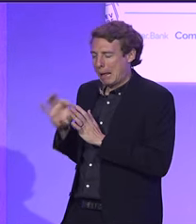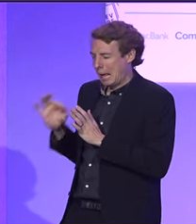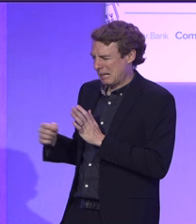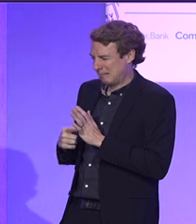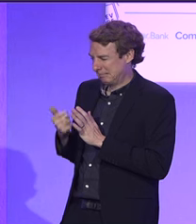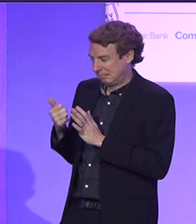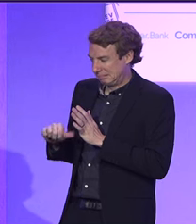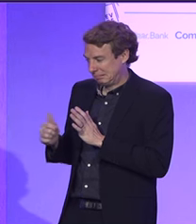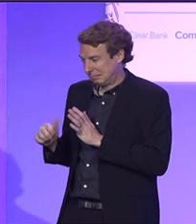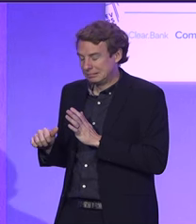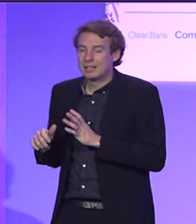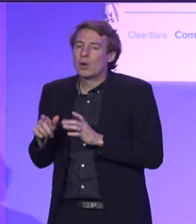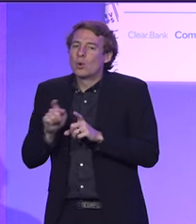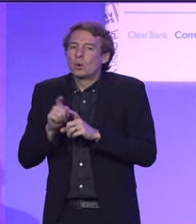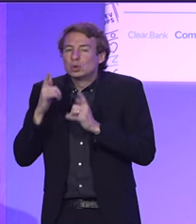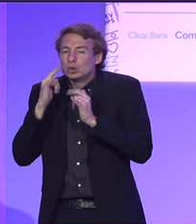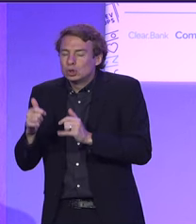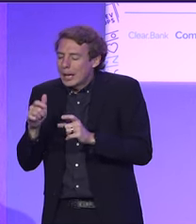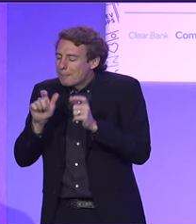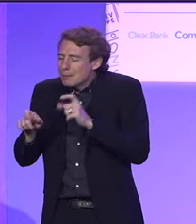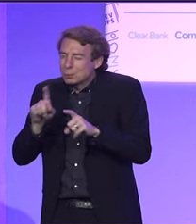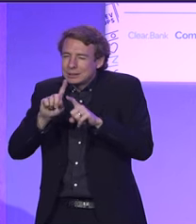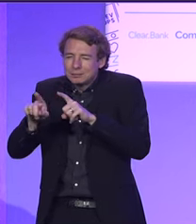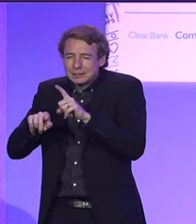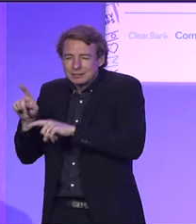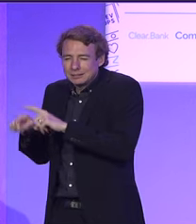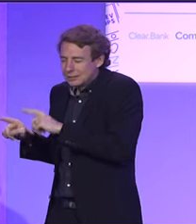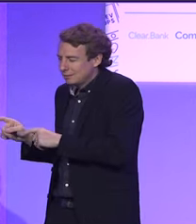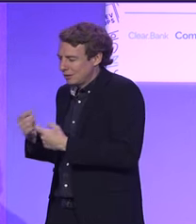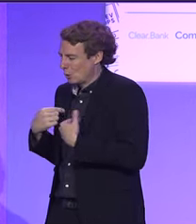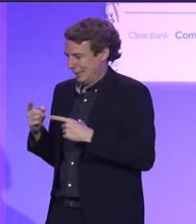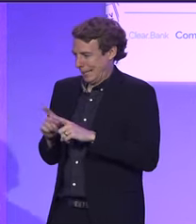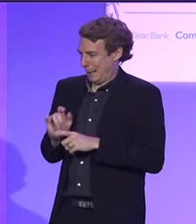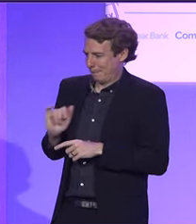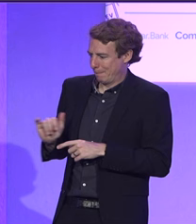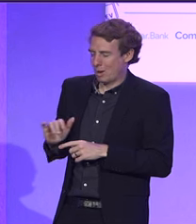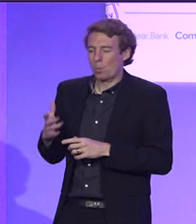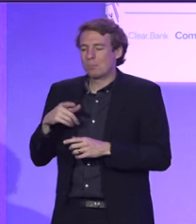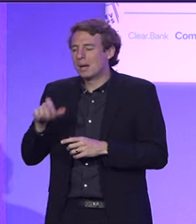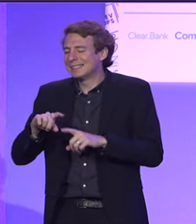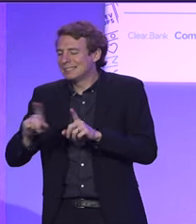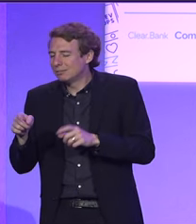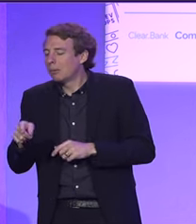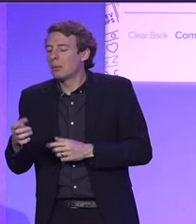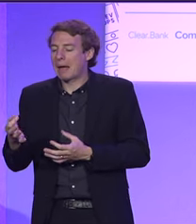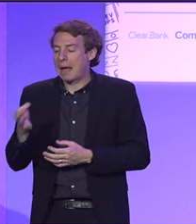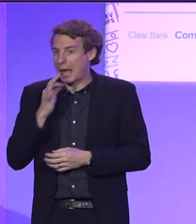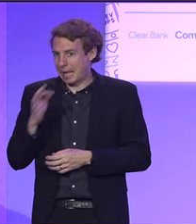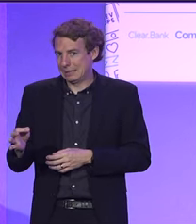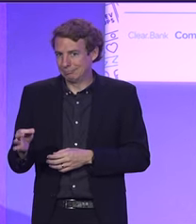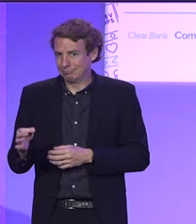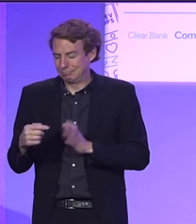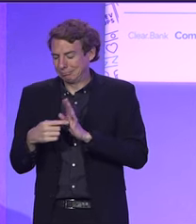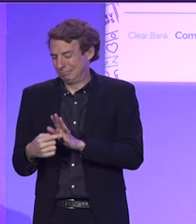doesn't look like you, because we are surrounded with people that share the same humor as us. So let's ask again a diverse